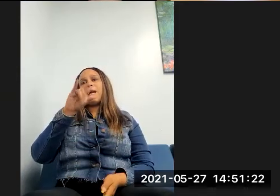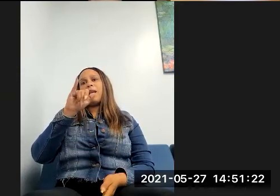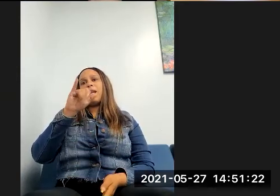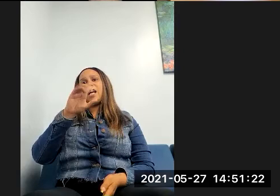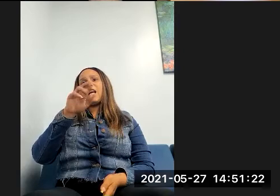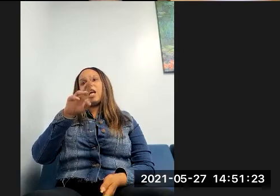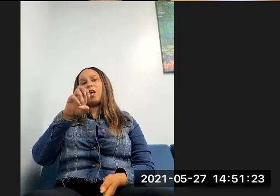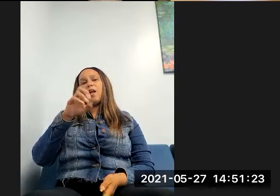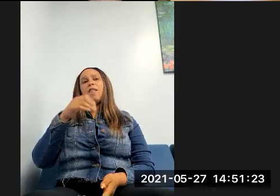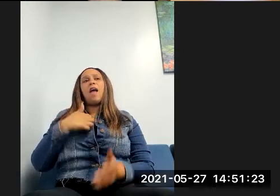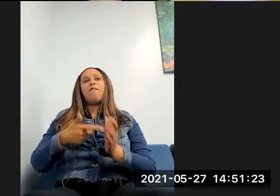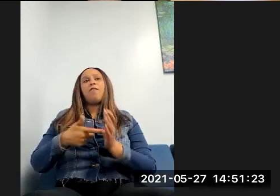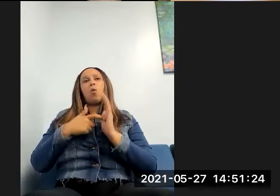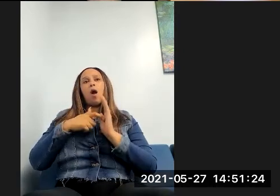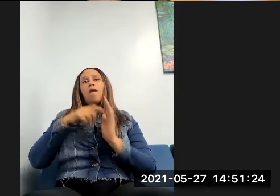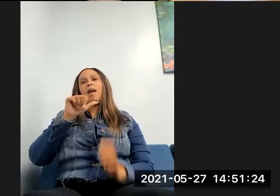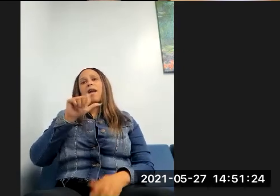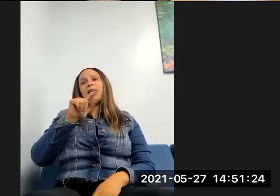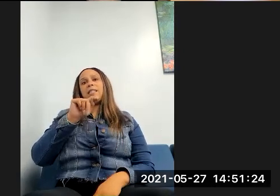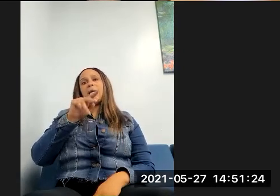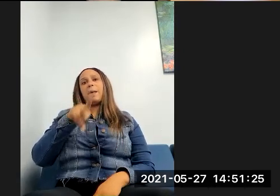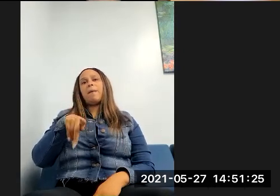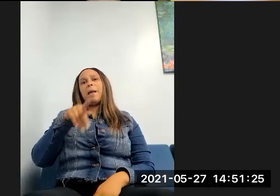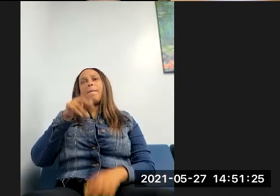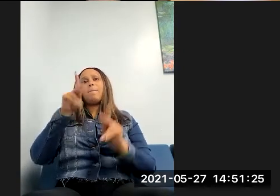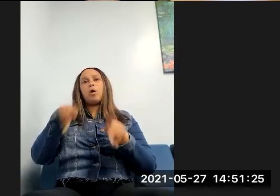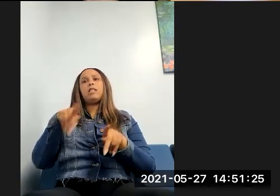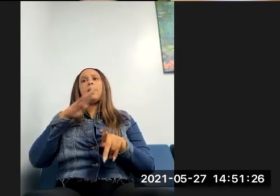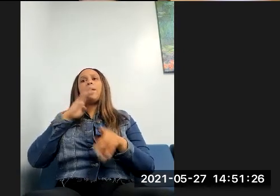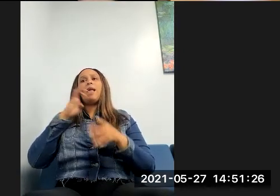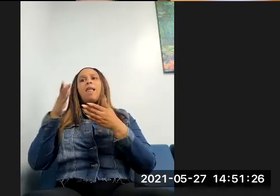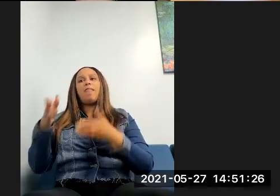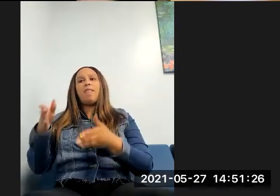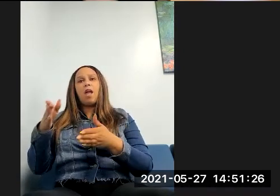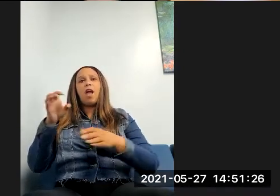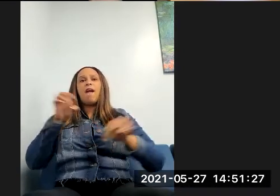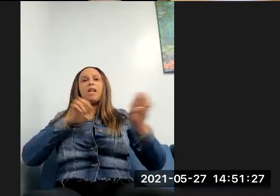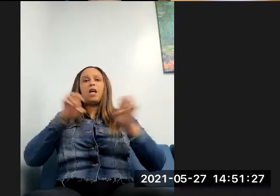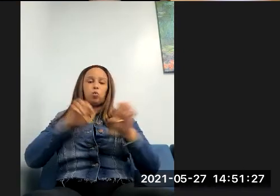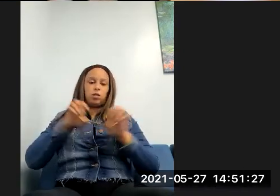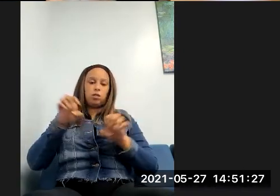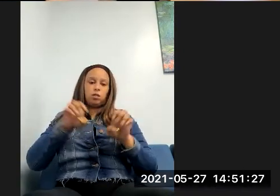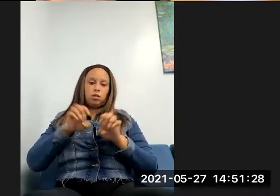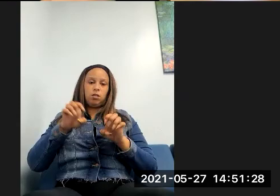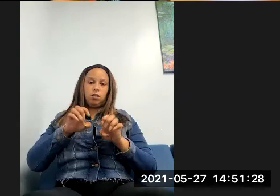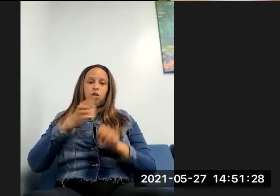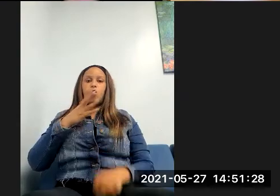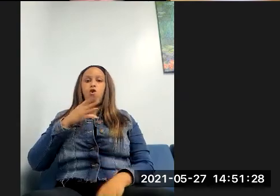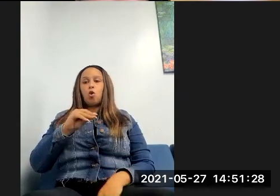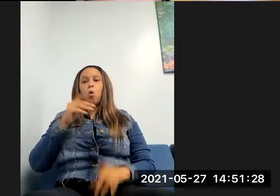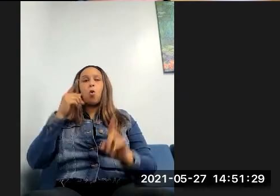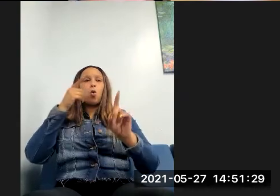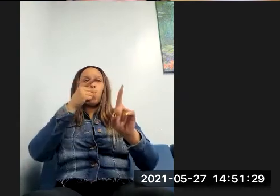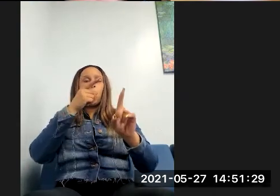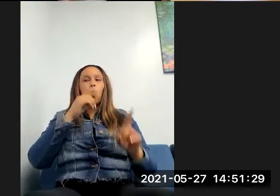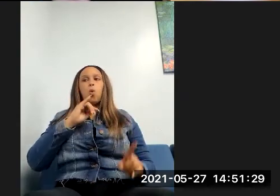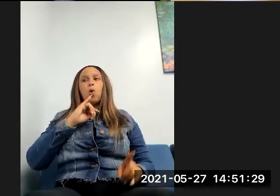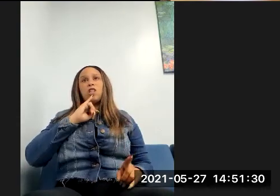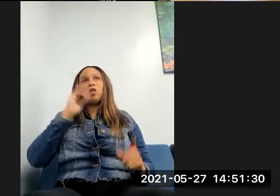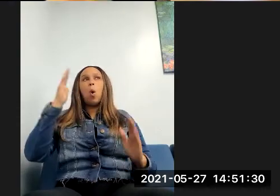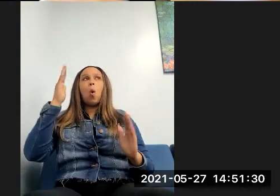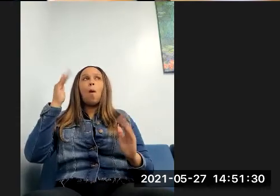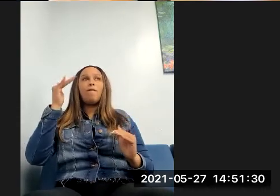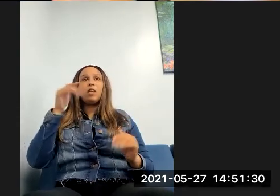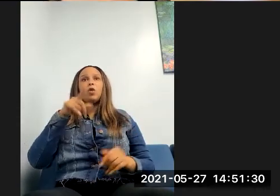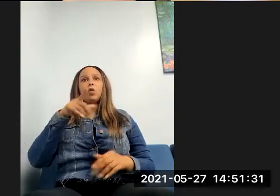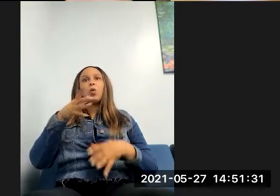an ATP be present as part of your evaluation. So the goal is hopefully you're